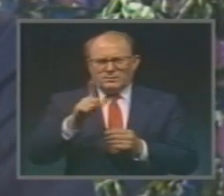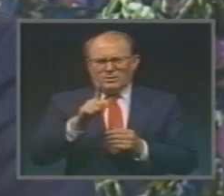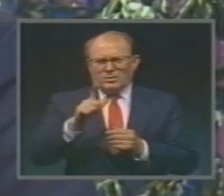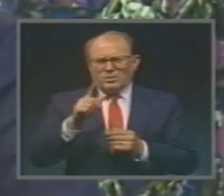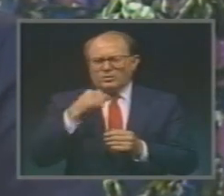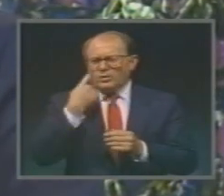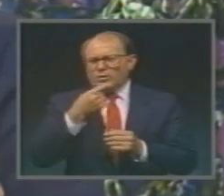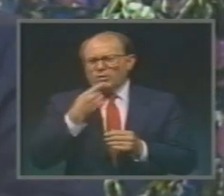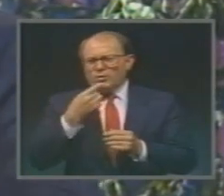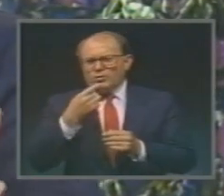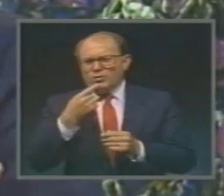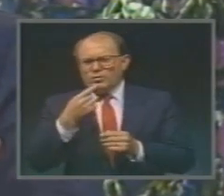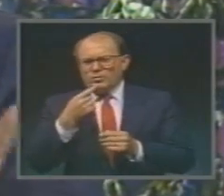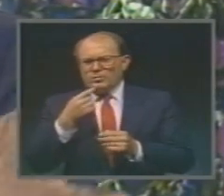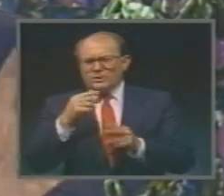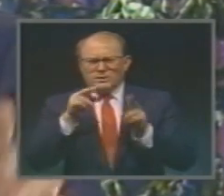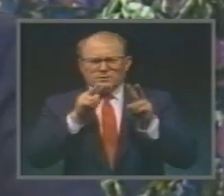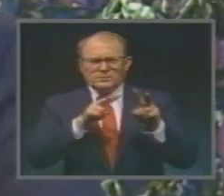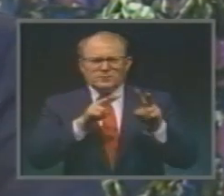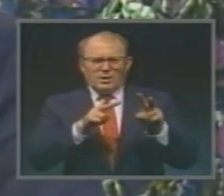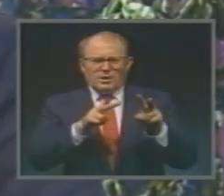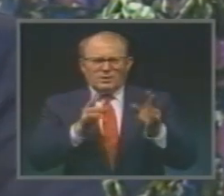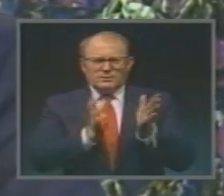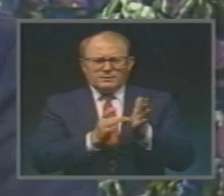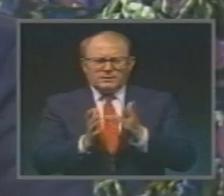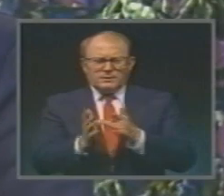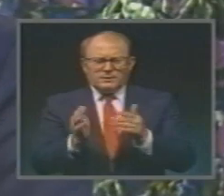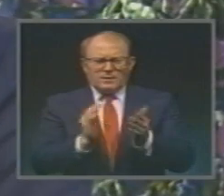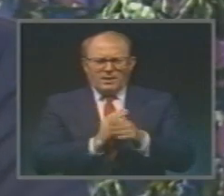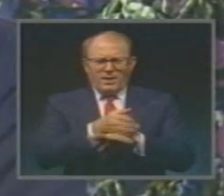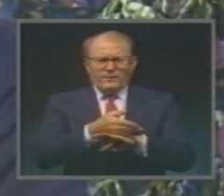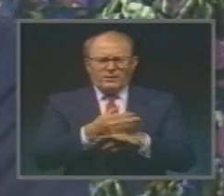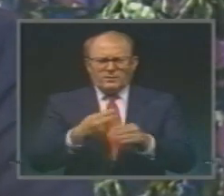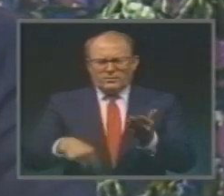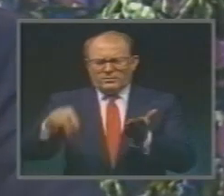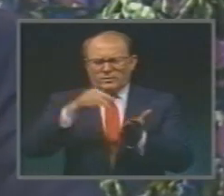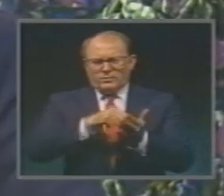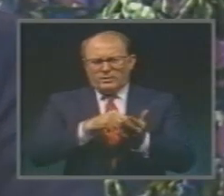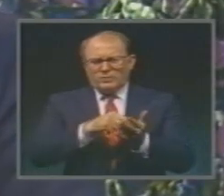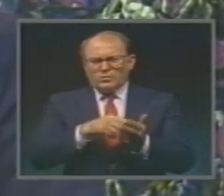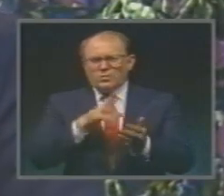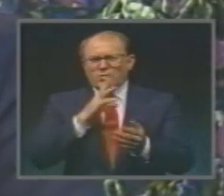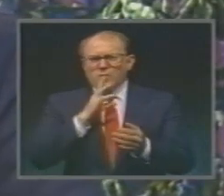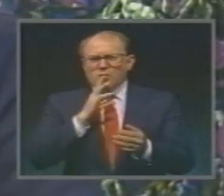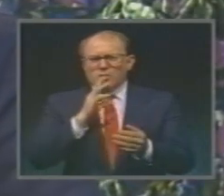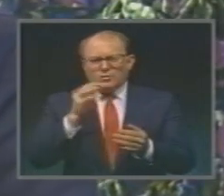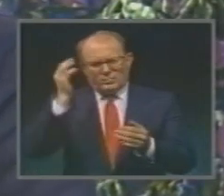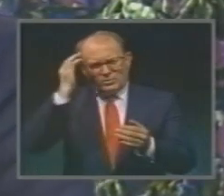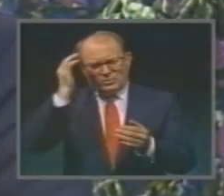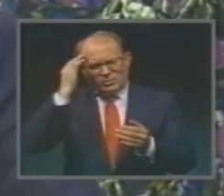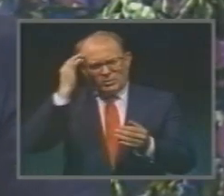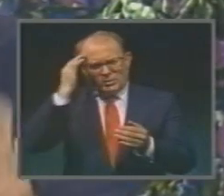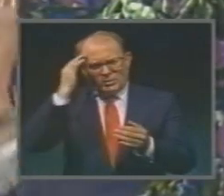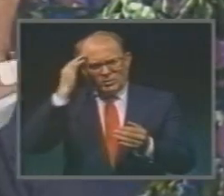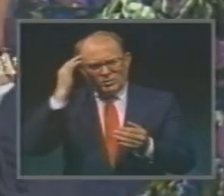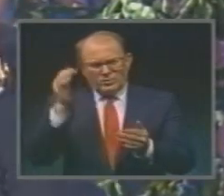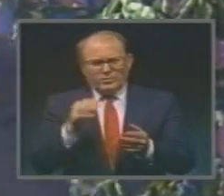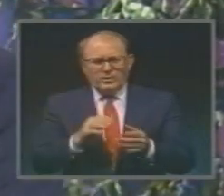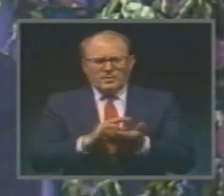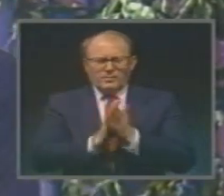who also saw him after his resurrection, was so convinced of the resurrection that